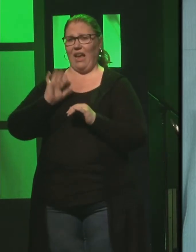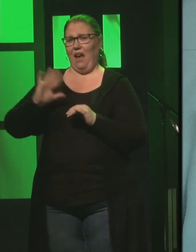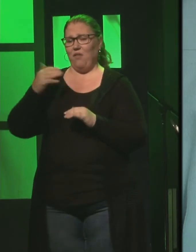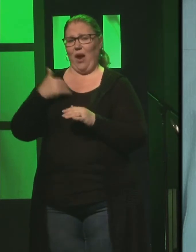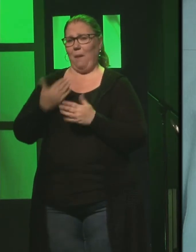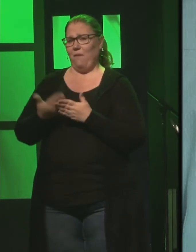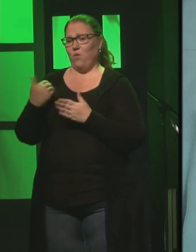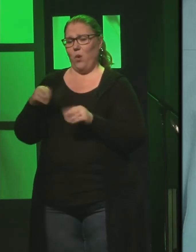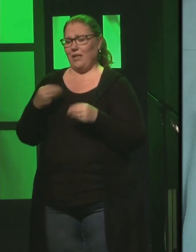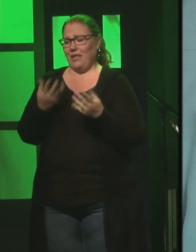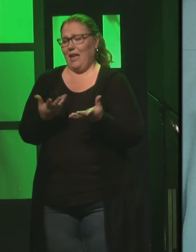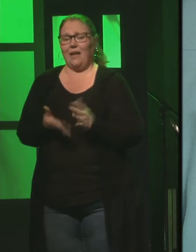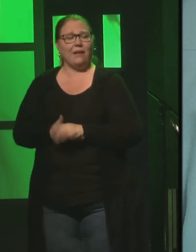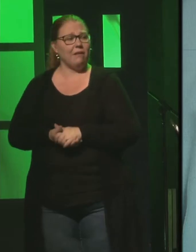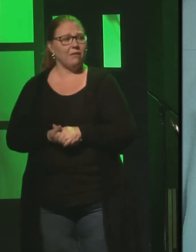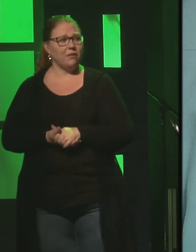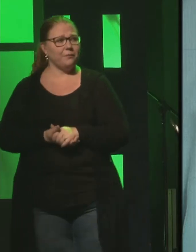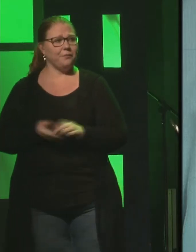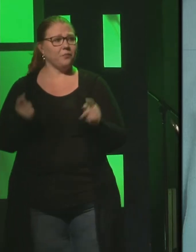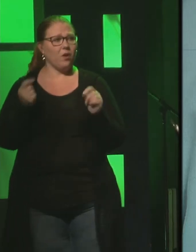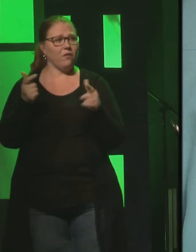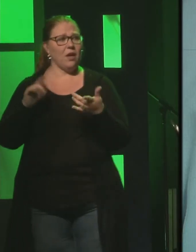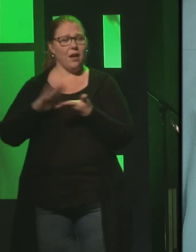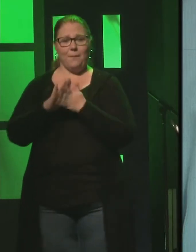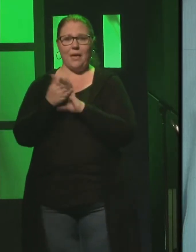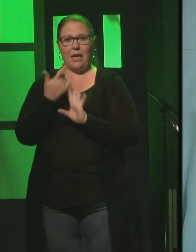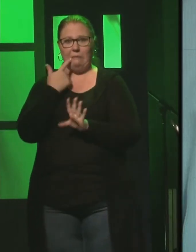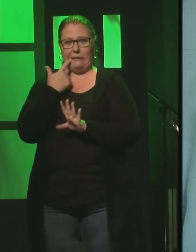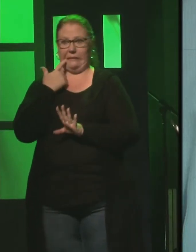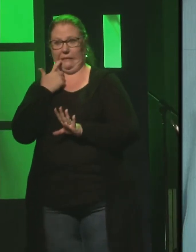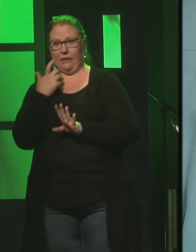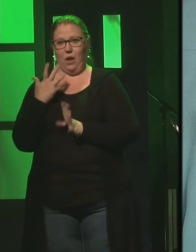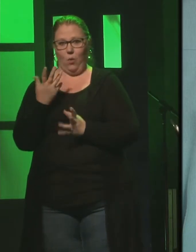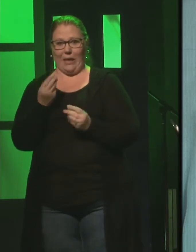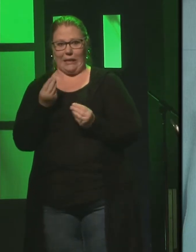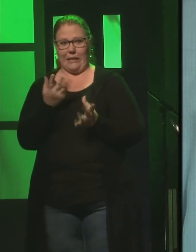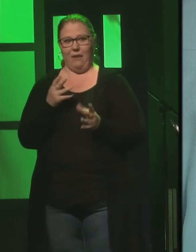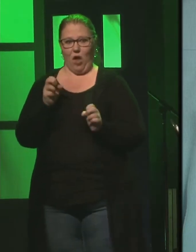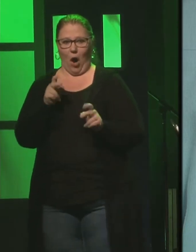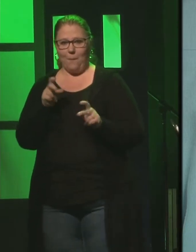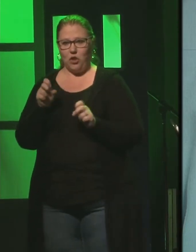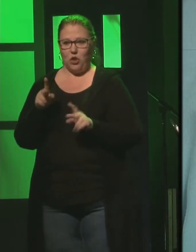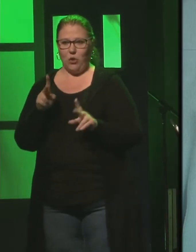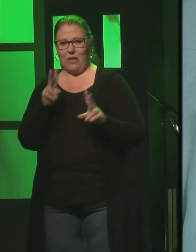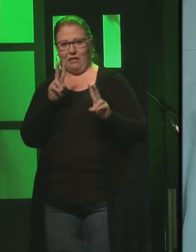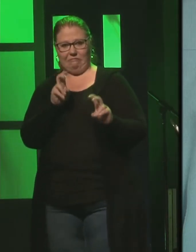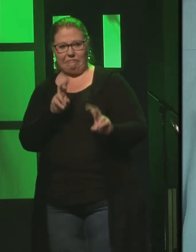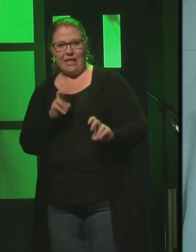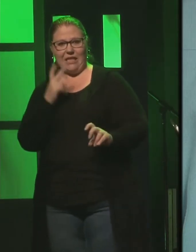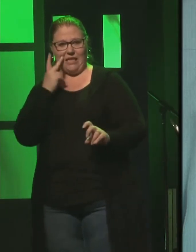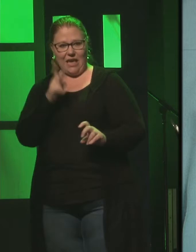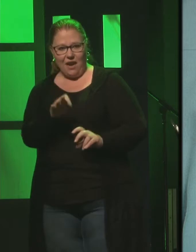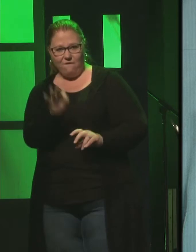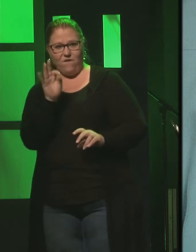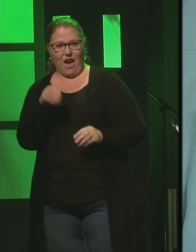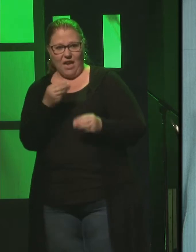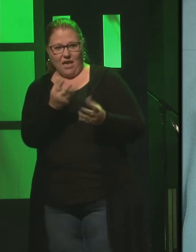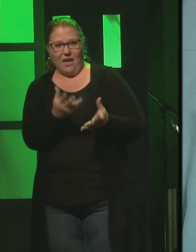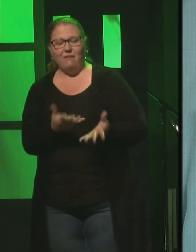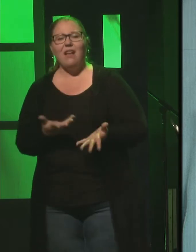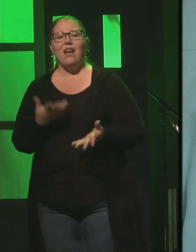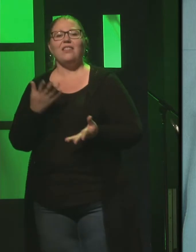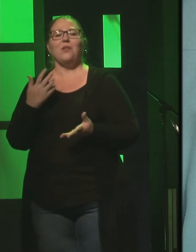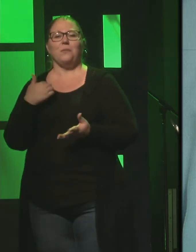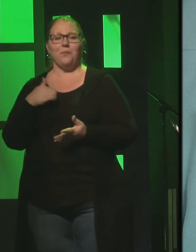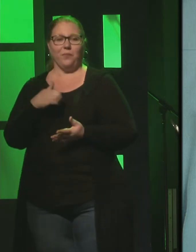give. And it was like all of a sudden it became addictive in our lives, like the opportunities to look and see and find. And we've gone through